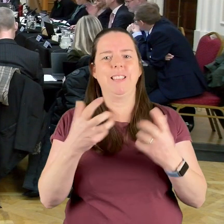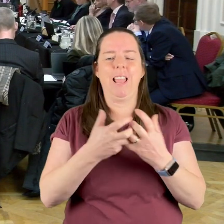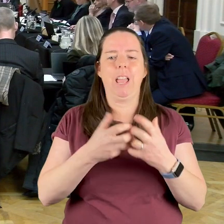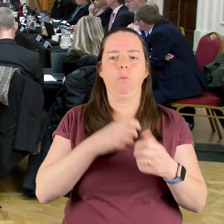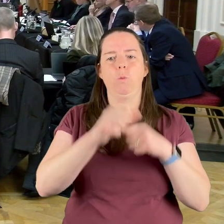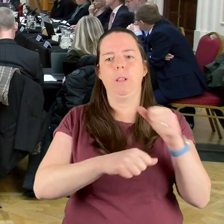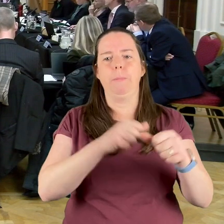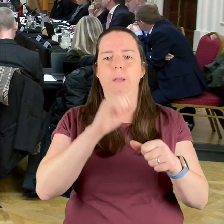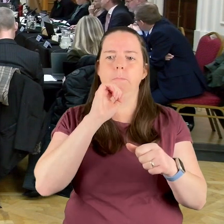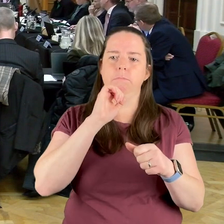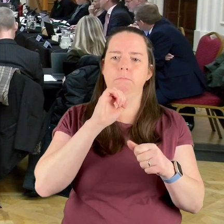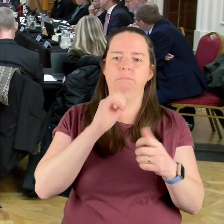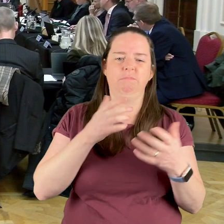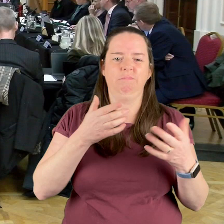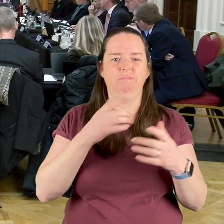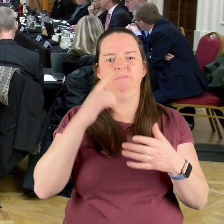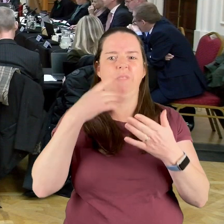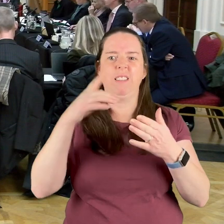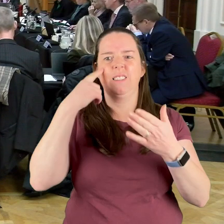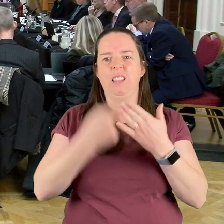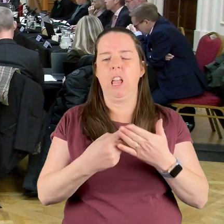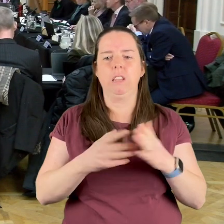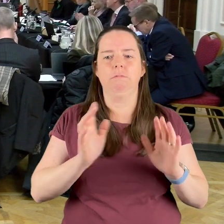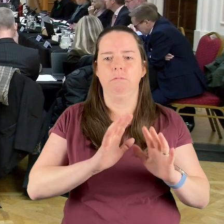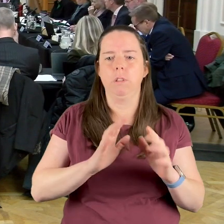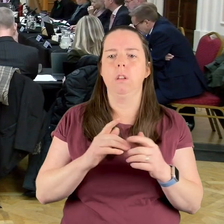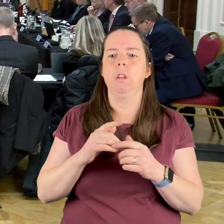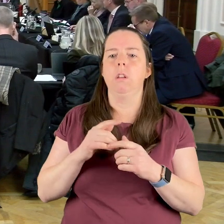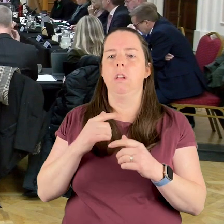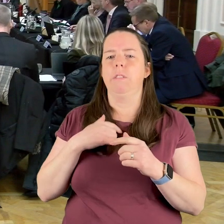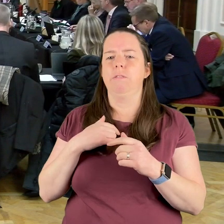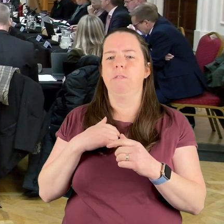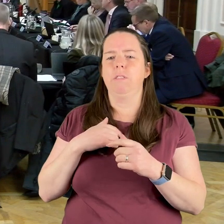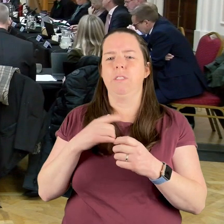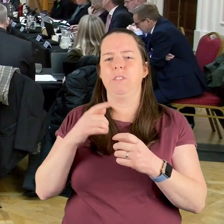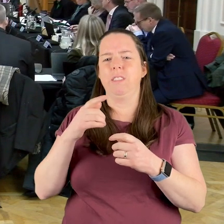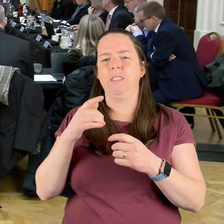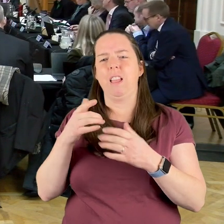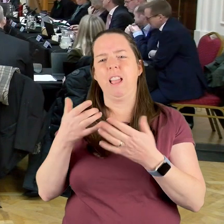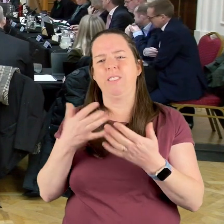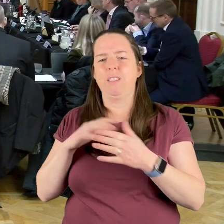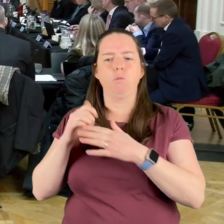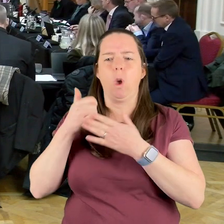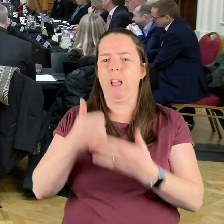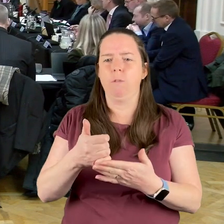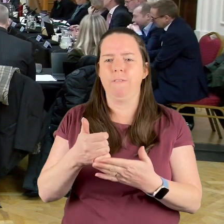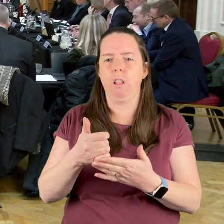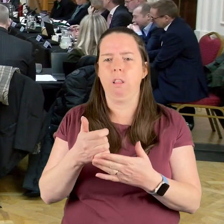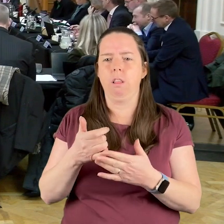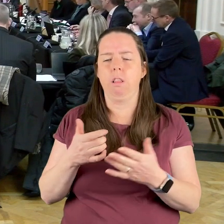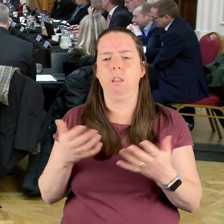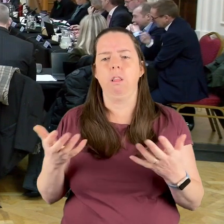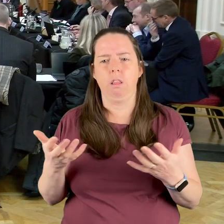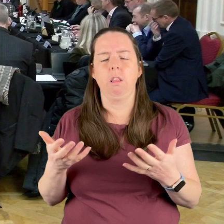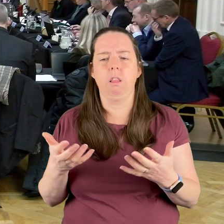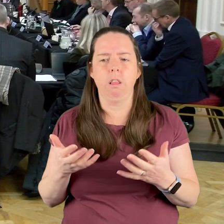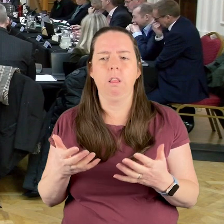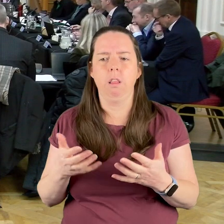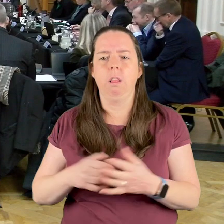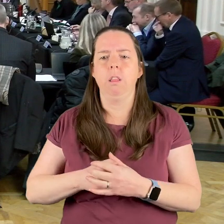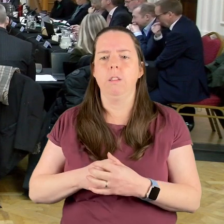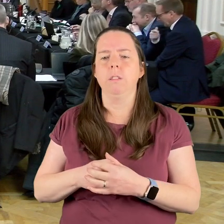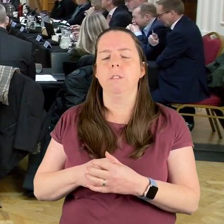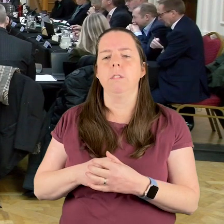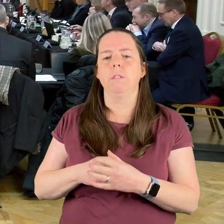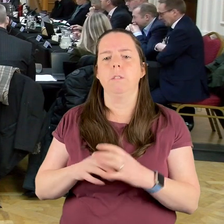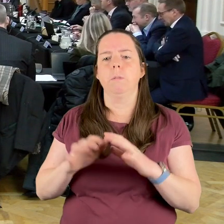dominating, right, well, we've decided this is how it's going to be on whatever it is, and then because we're the acute providers, that will be so, because I think that